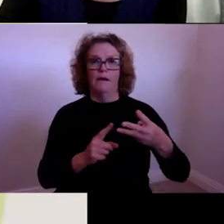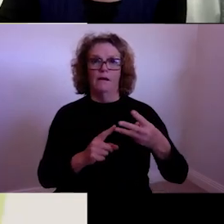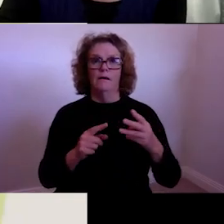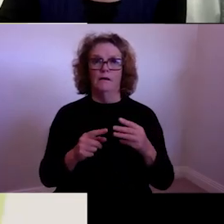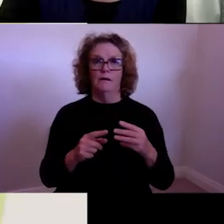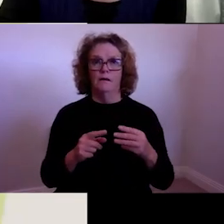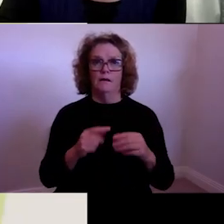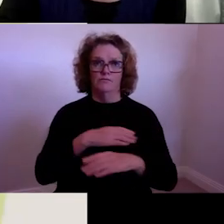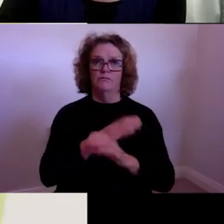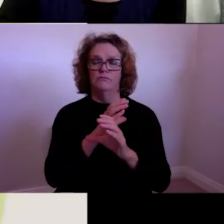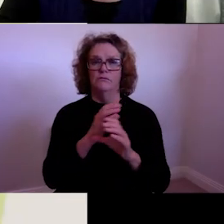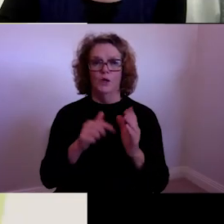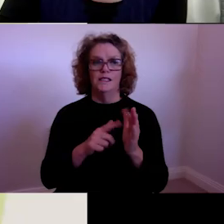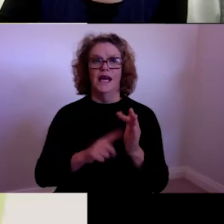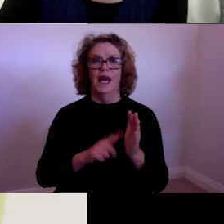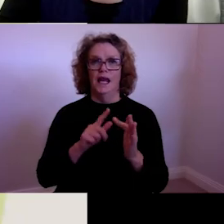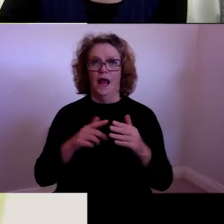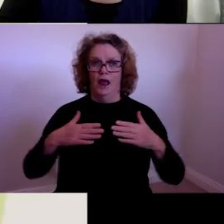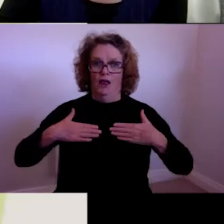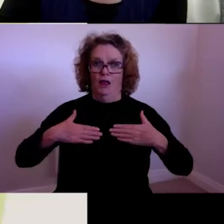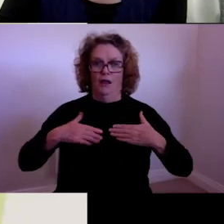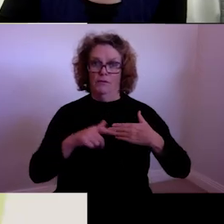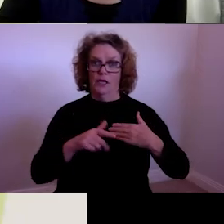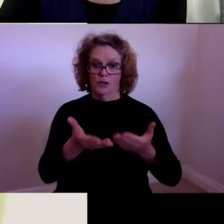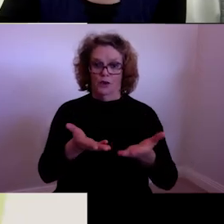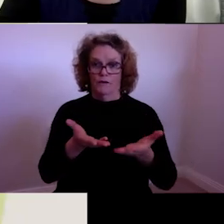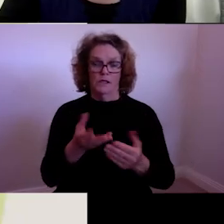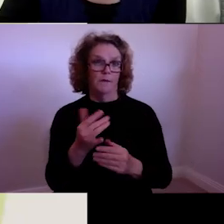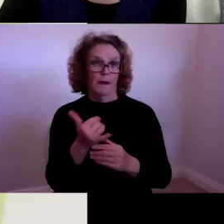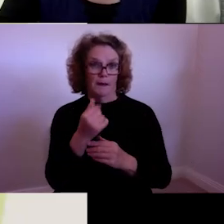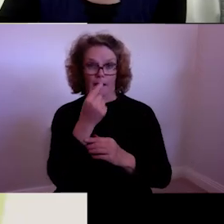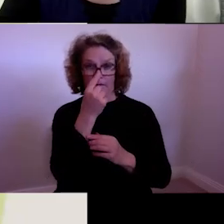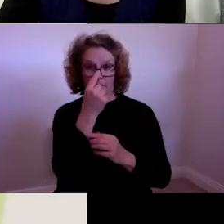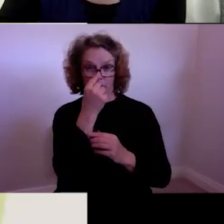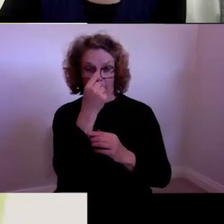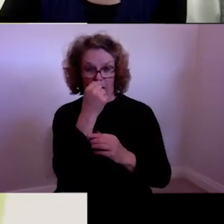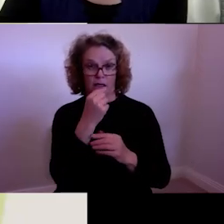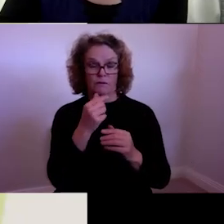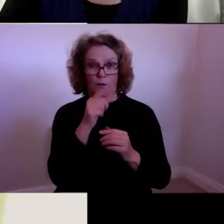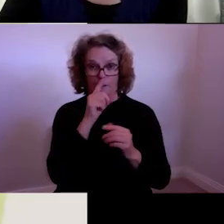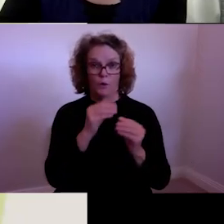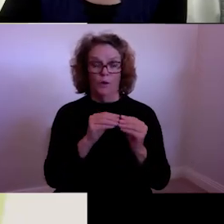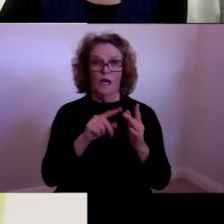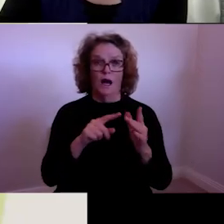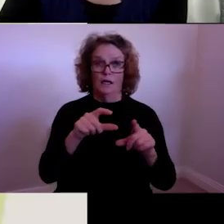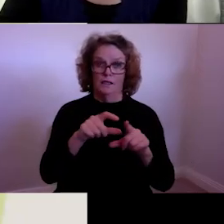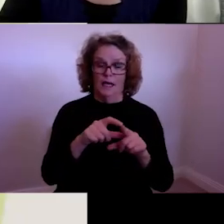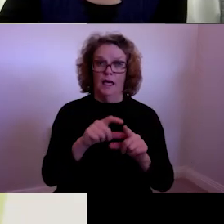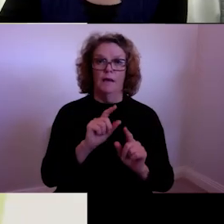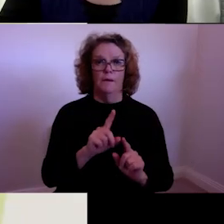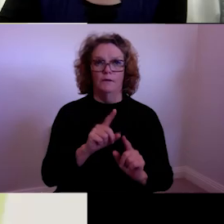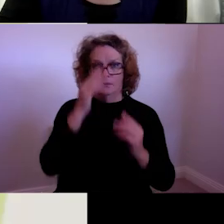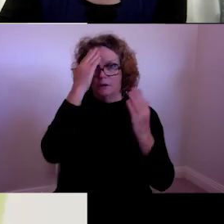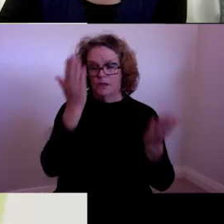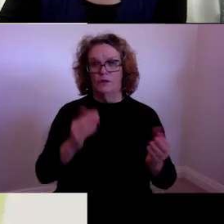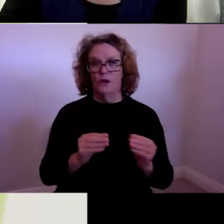is a service that is possibly available for people with intellectual disability, but we don't know very much information about